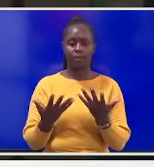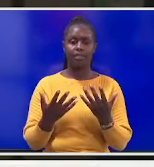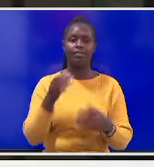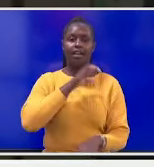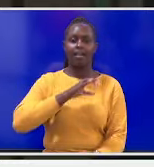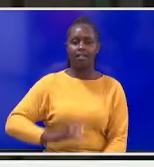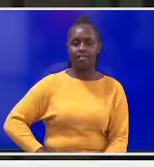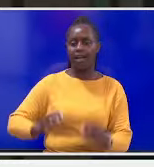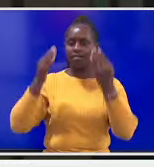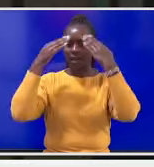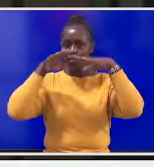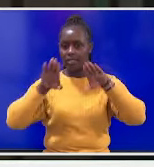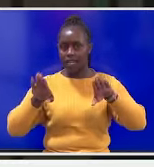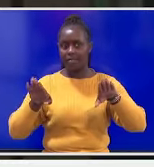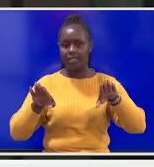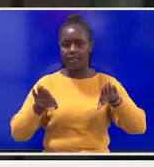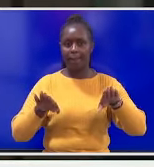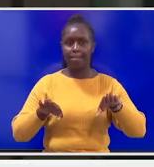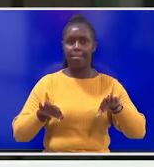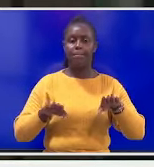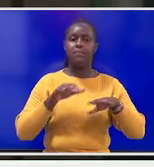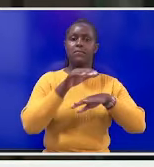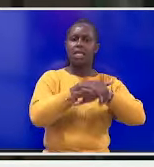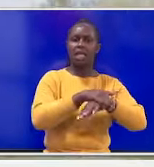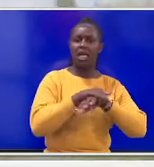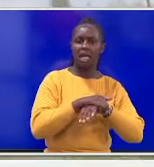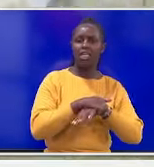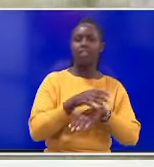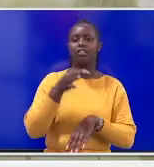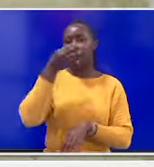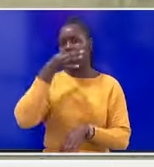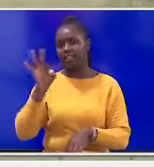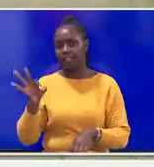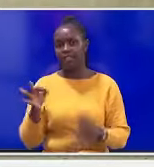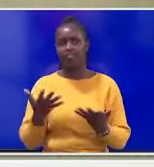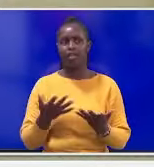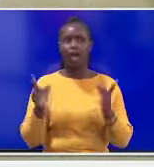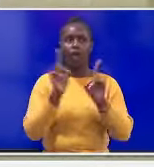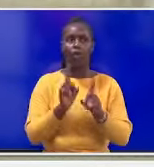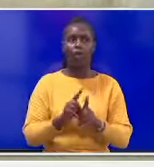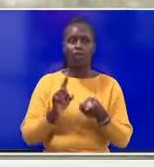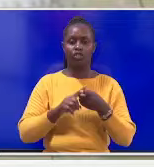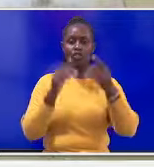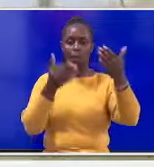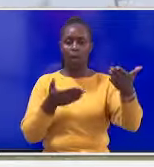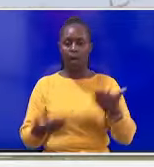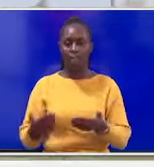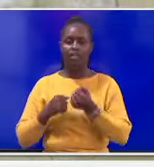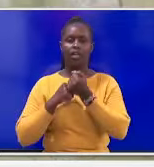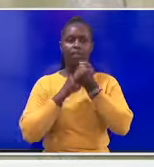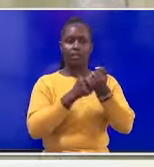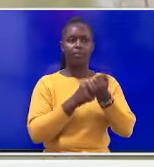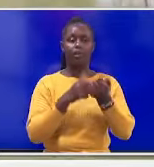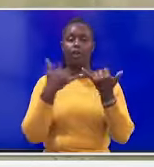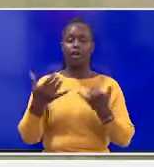Christians and Muslims, Anglophone, Francophone. The Odinga campaign team, which welcomed the endorsement,